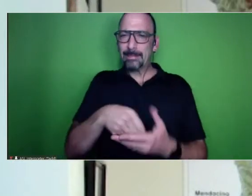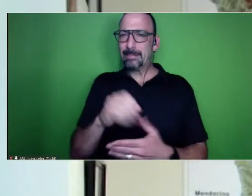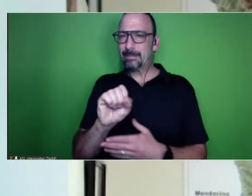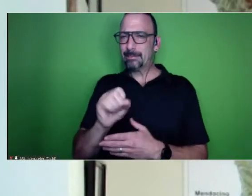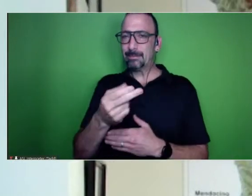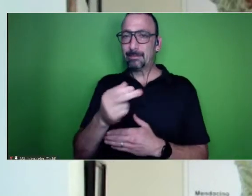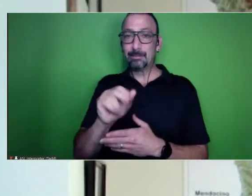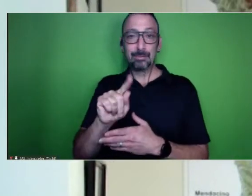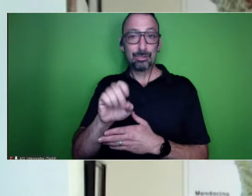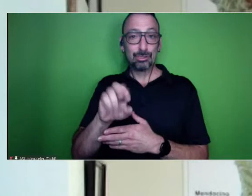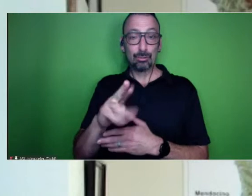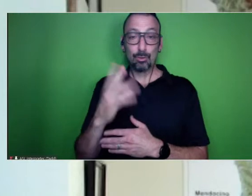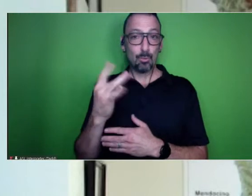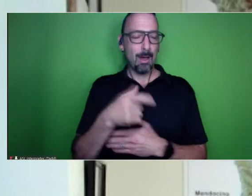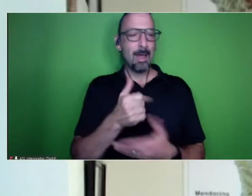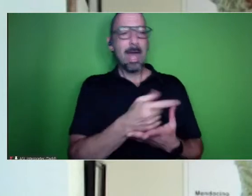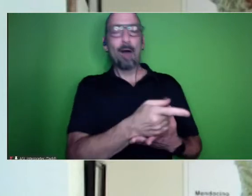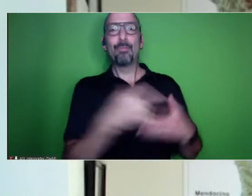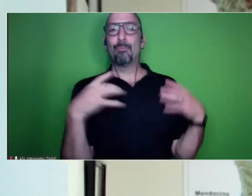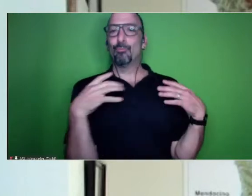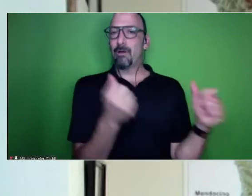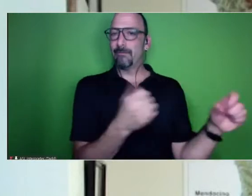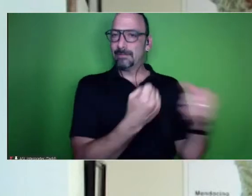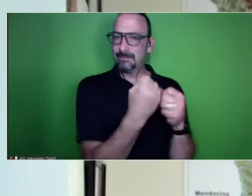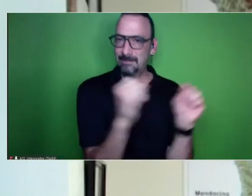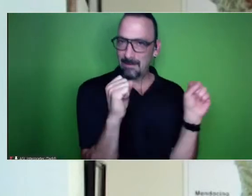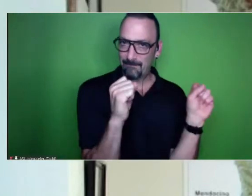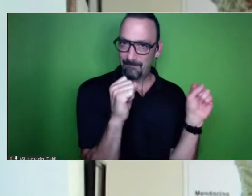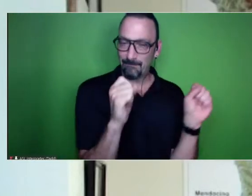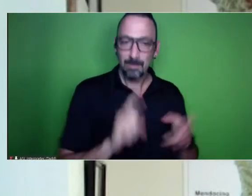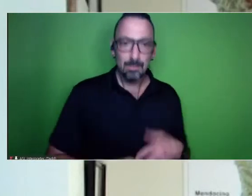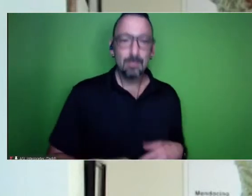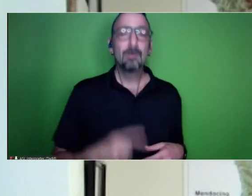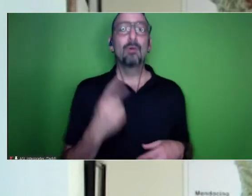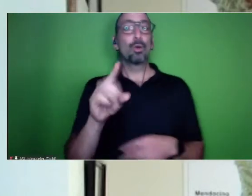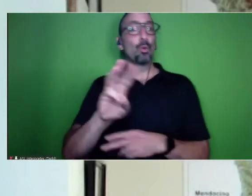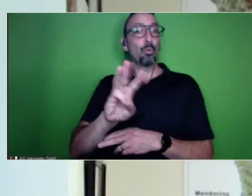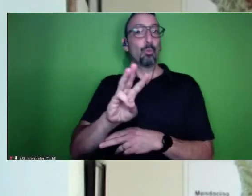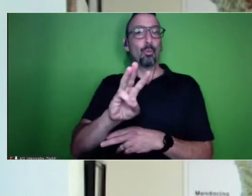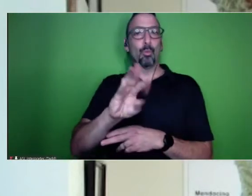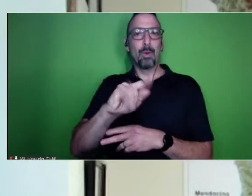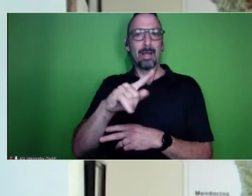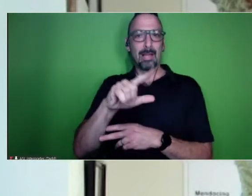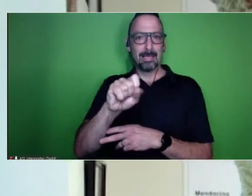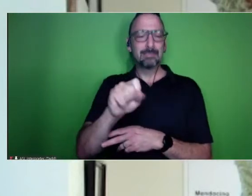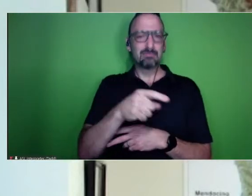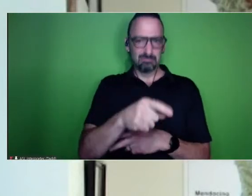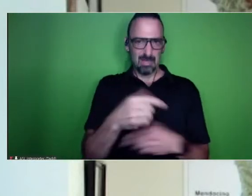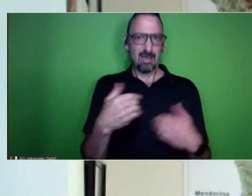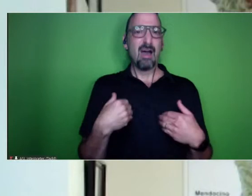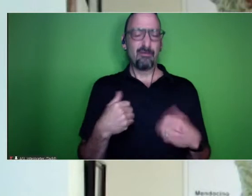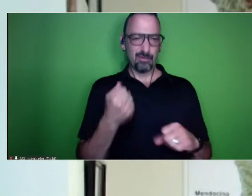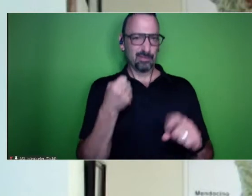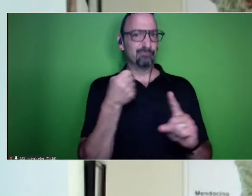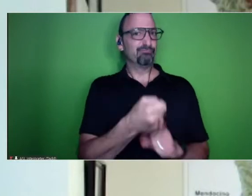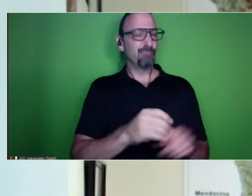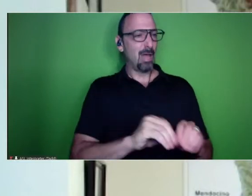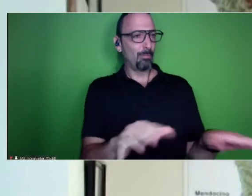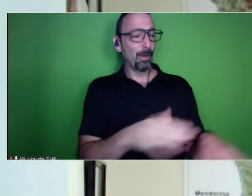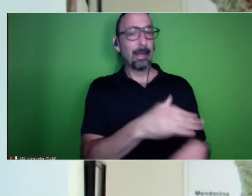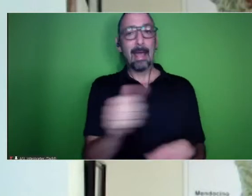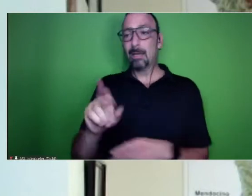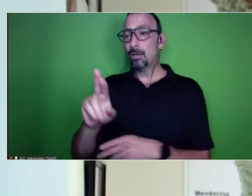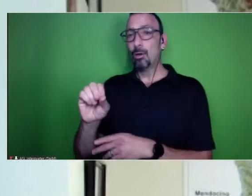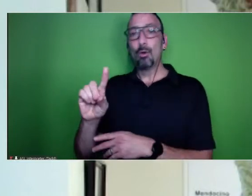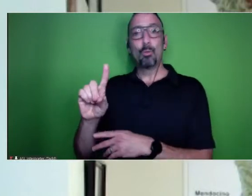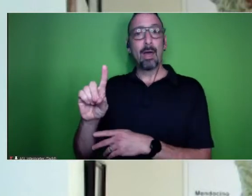recover safely. The Safeway in Willits has recently been identified as an outbreak, And Round Valley has